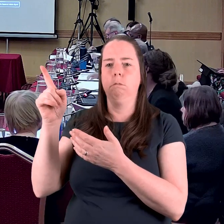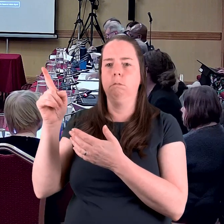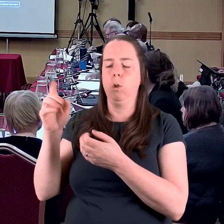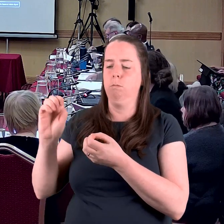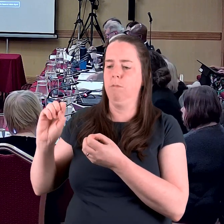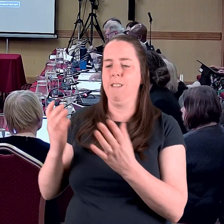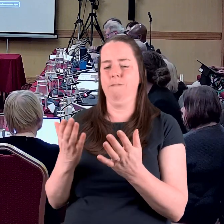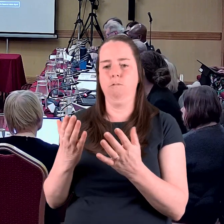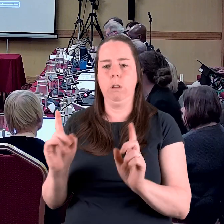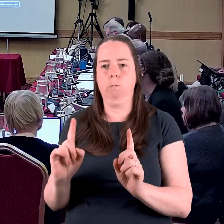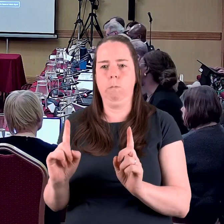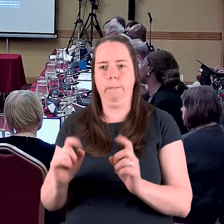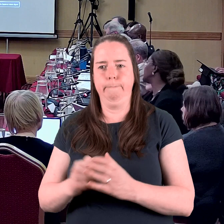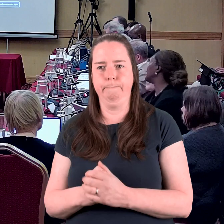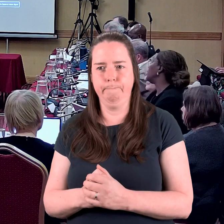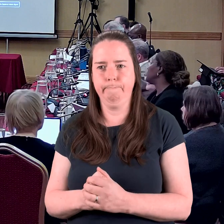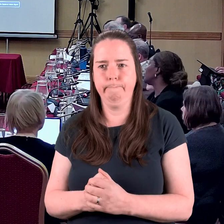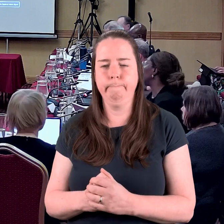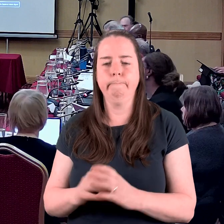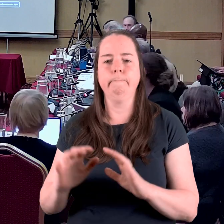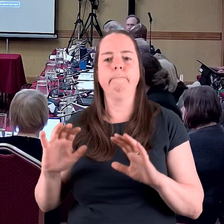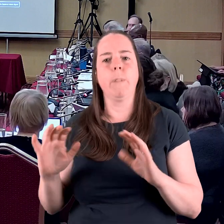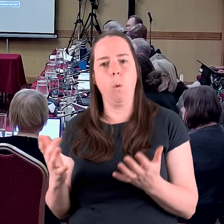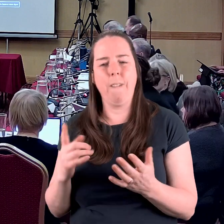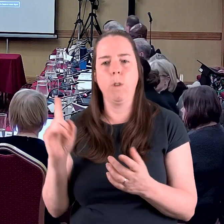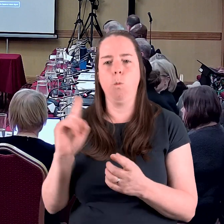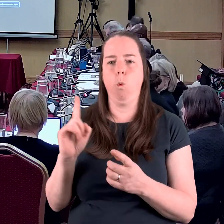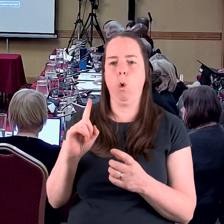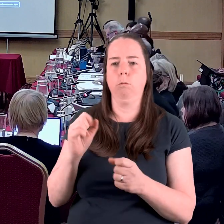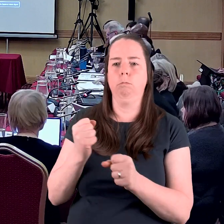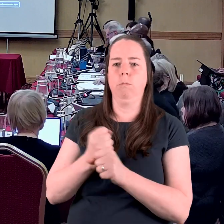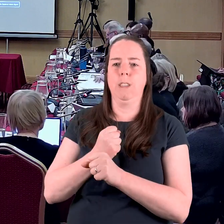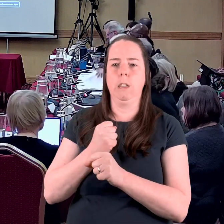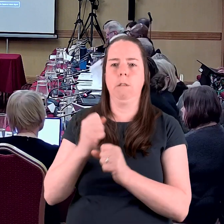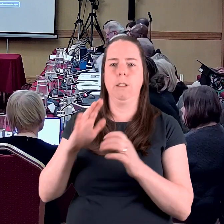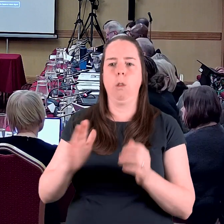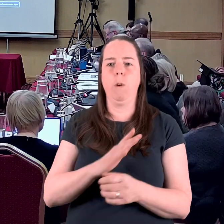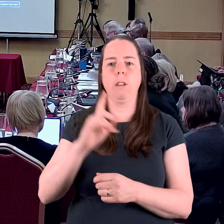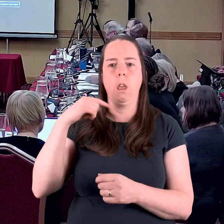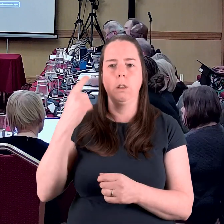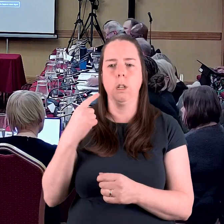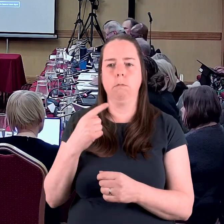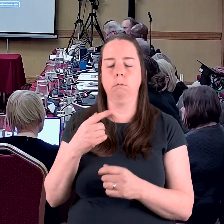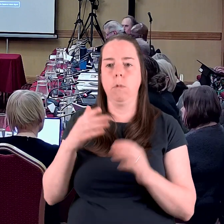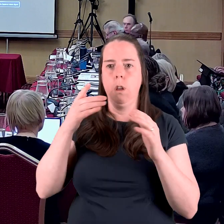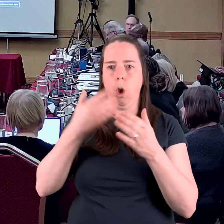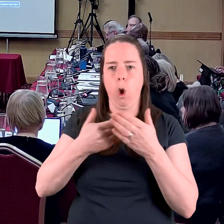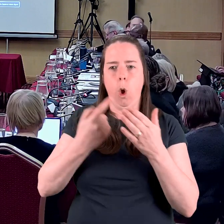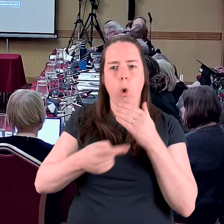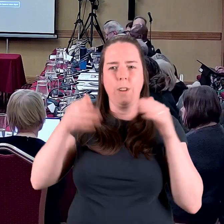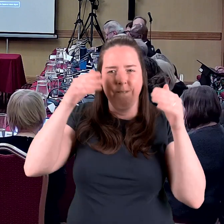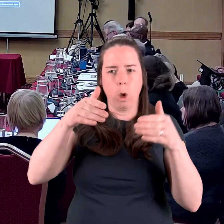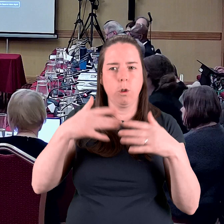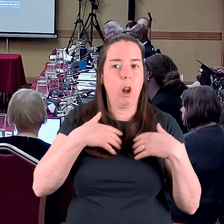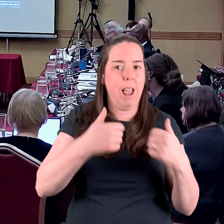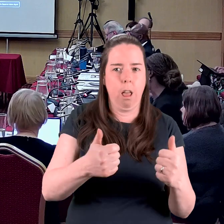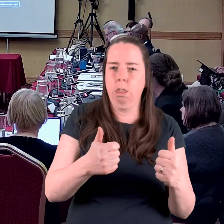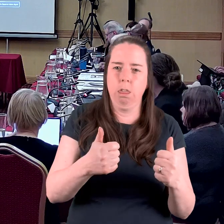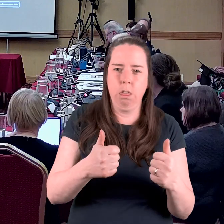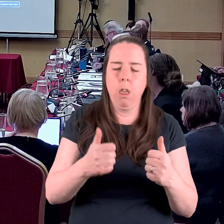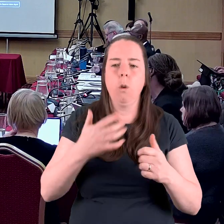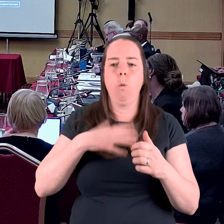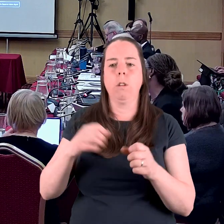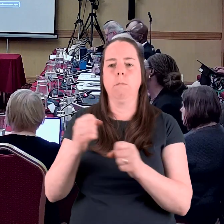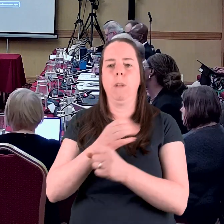they were very clear in terms of what the deliverables were. However, what we did in Southwest London was not just to look at